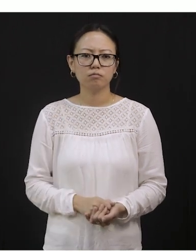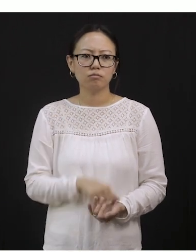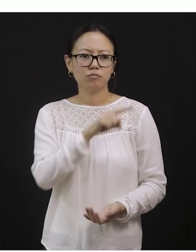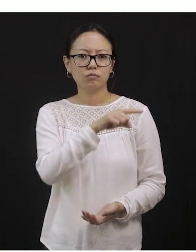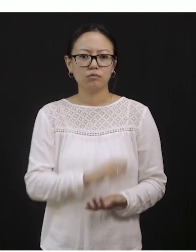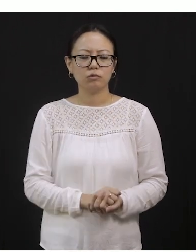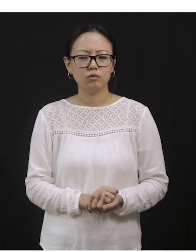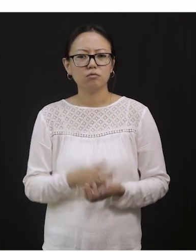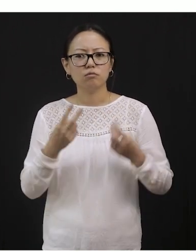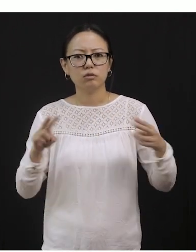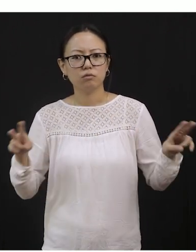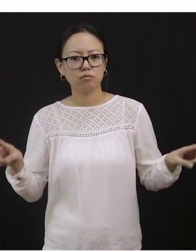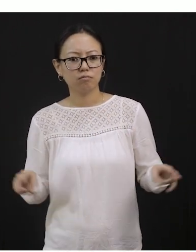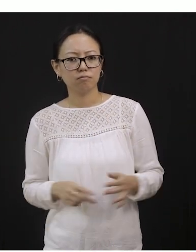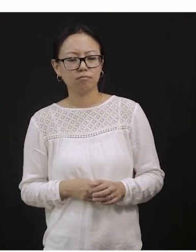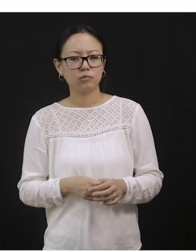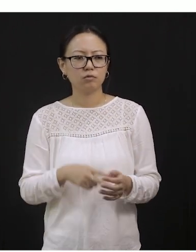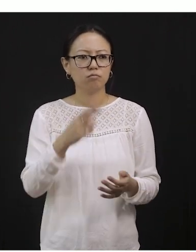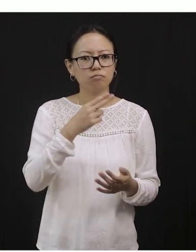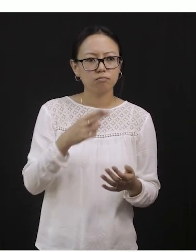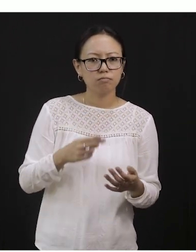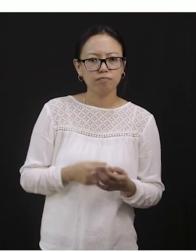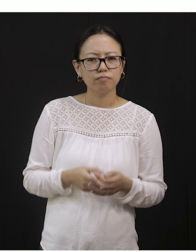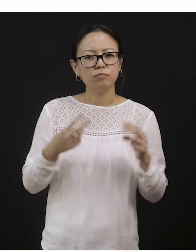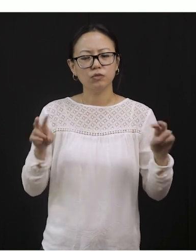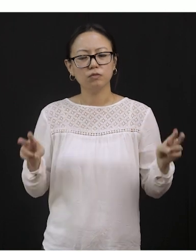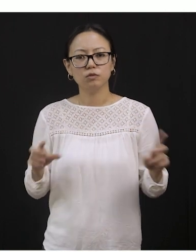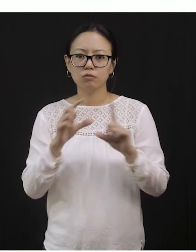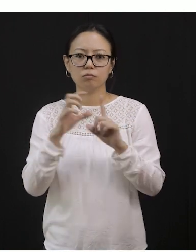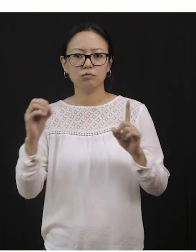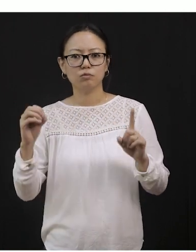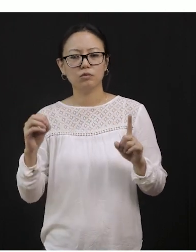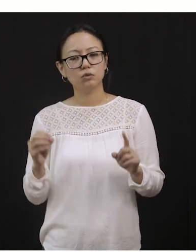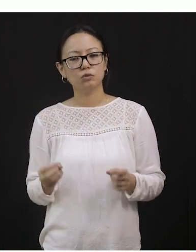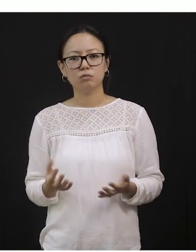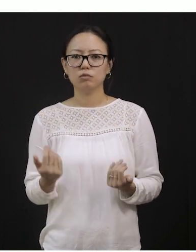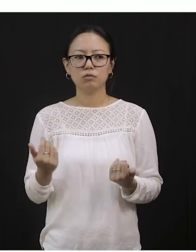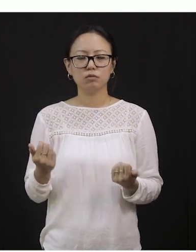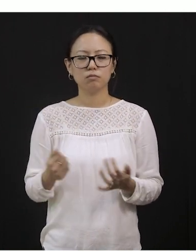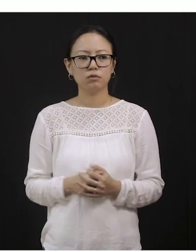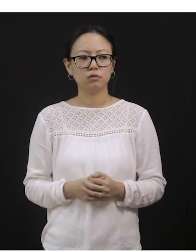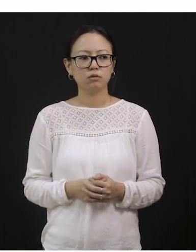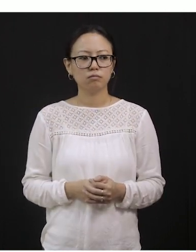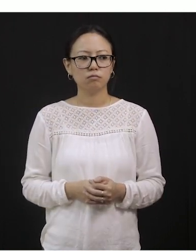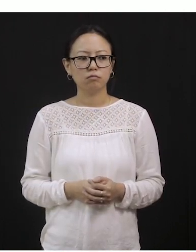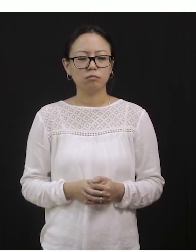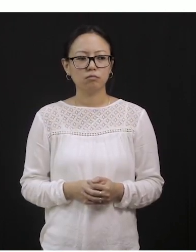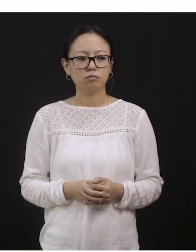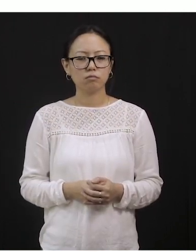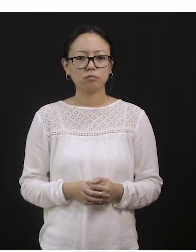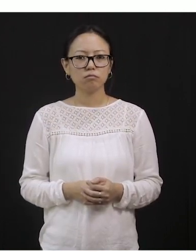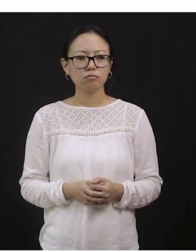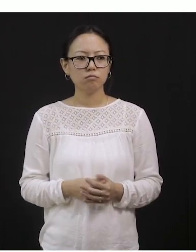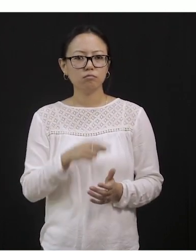very creative, very talented and very creative. And this is what Mickey Mouse wears: